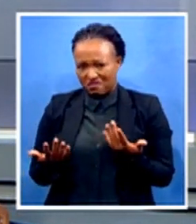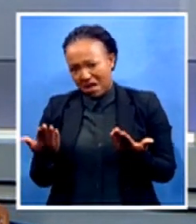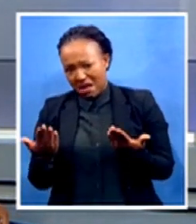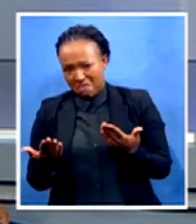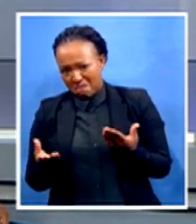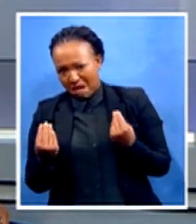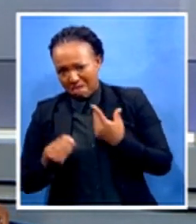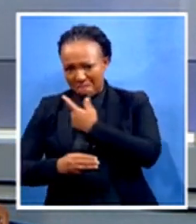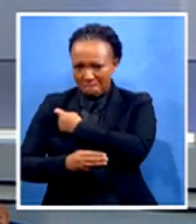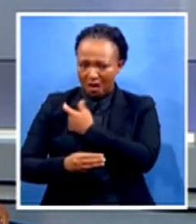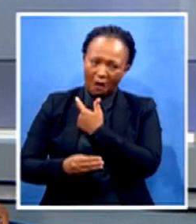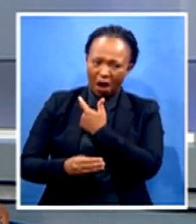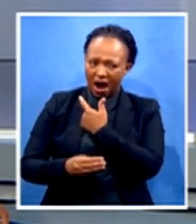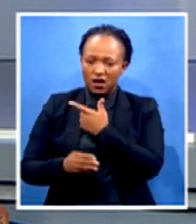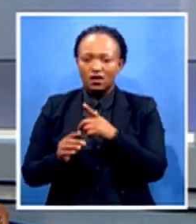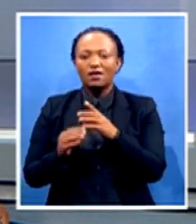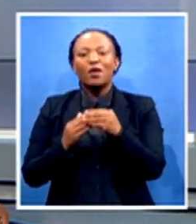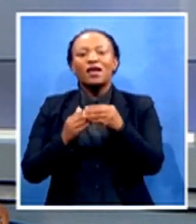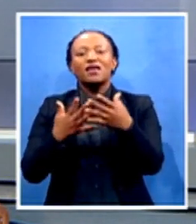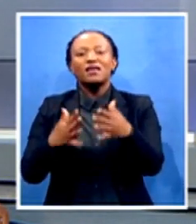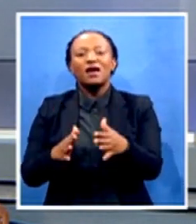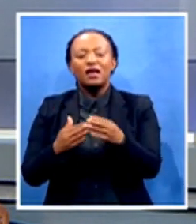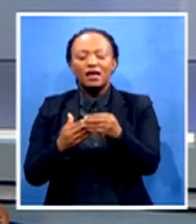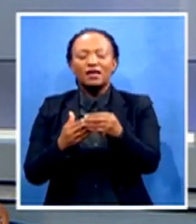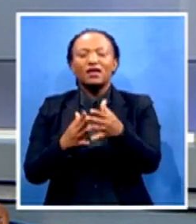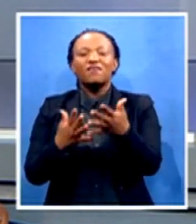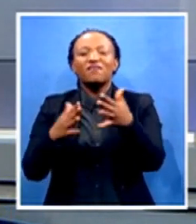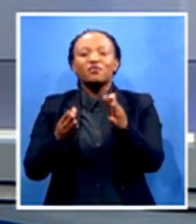ahead and taking their jabs. How does that make you feel? Let us know at the agenda _SABC.